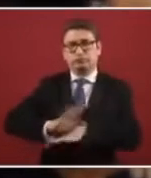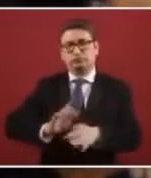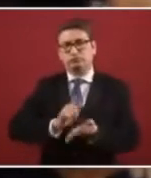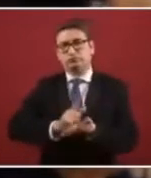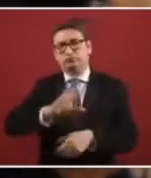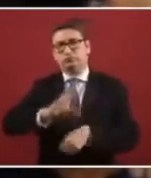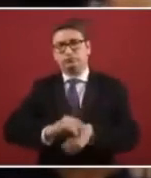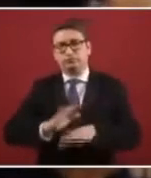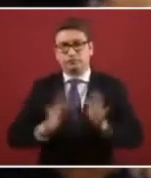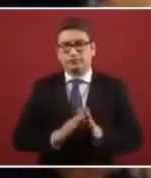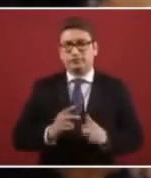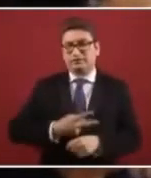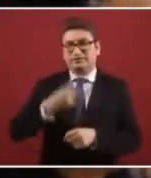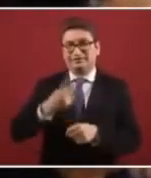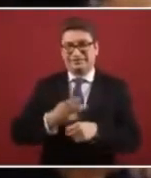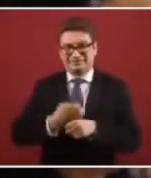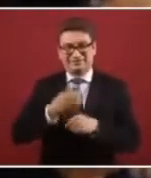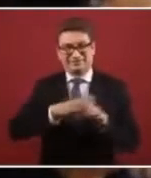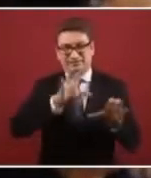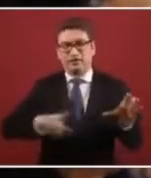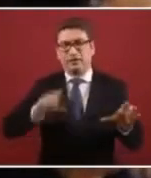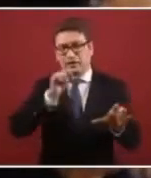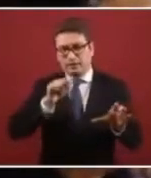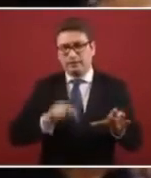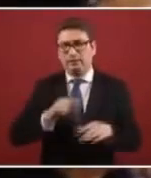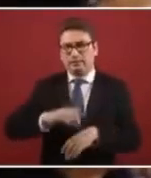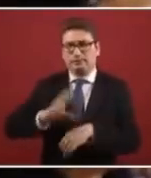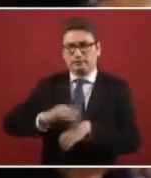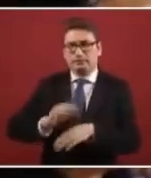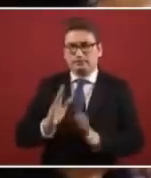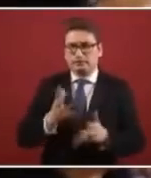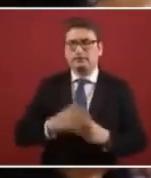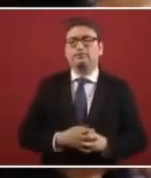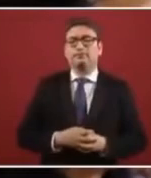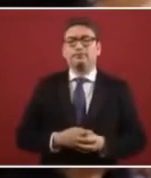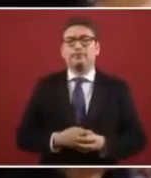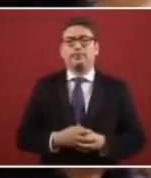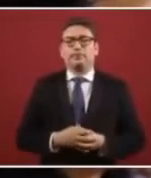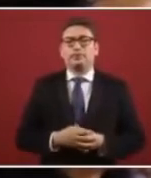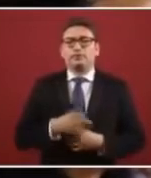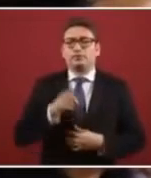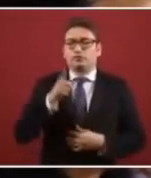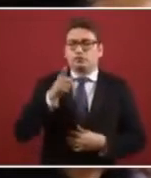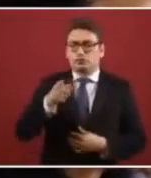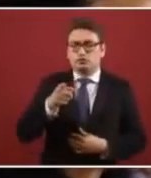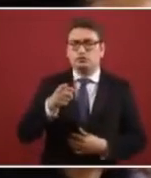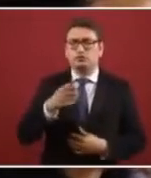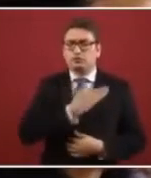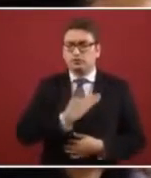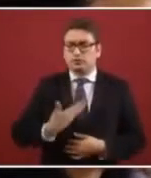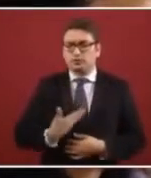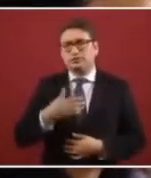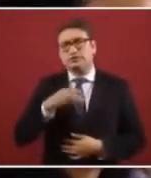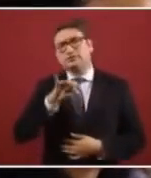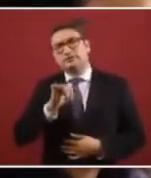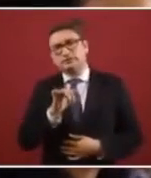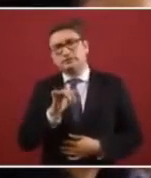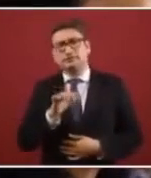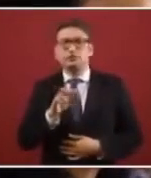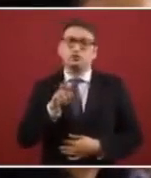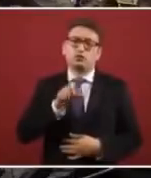you know how could they made it not penalized to have an abortion what is your posture